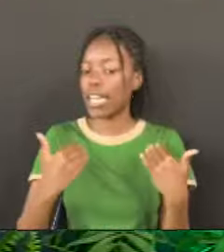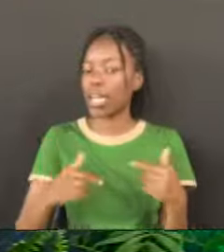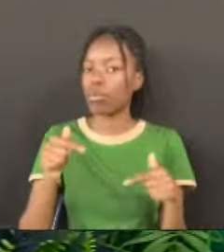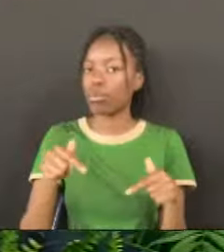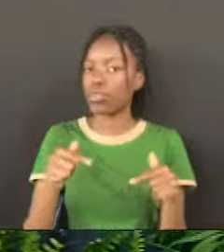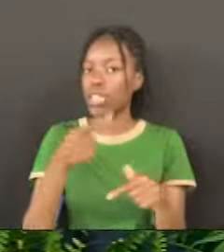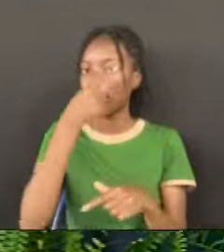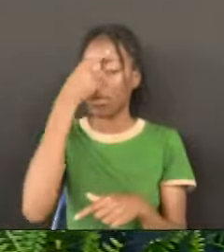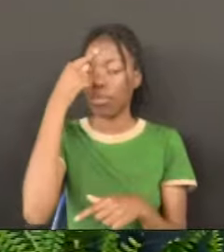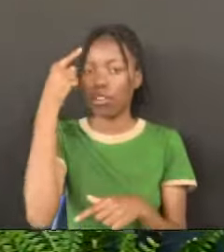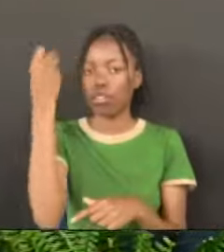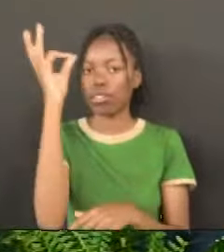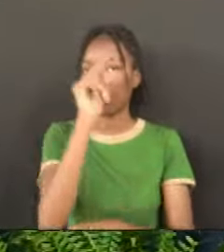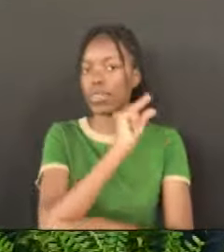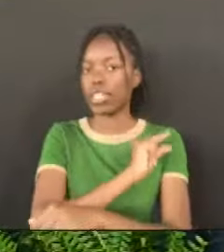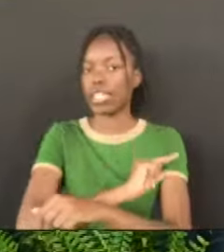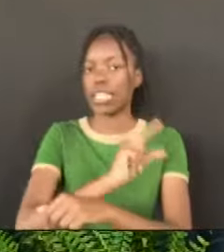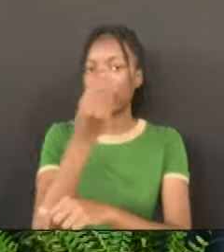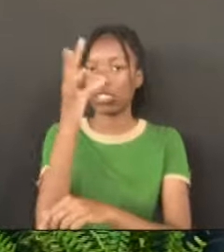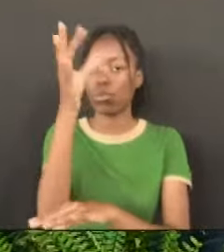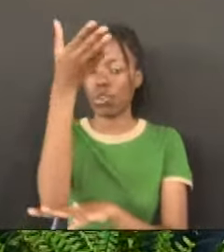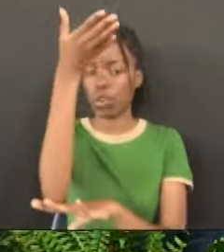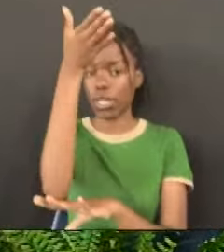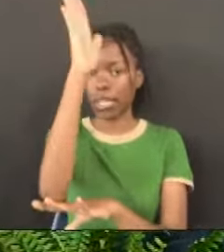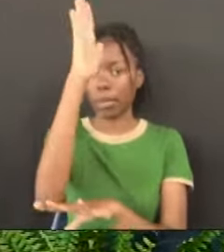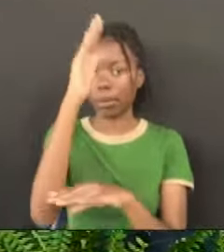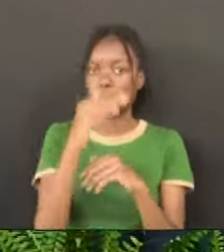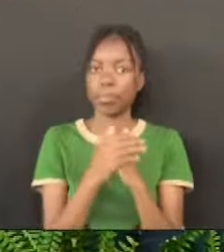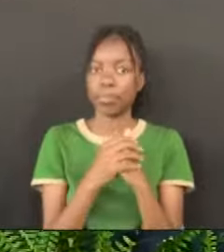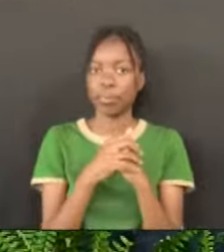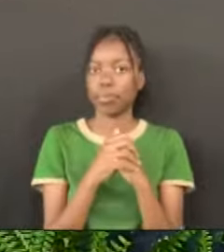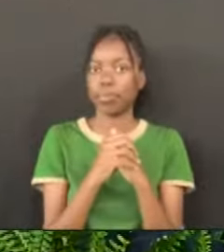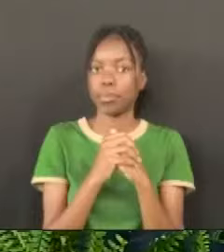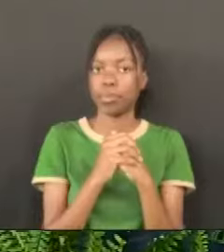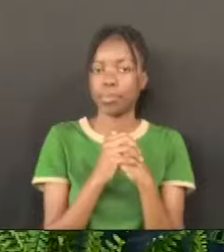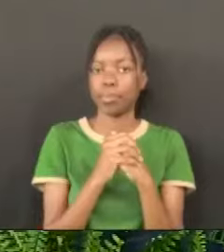of the grace of God.